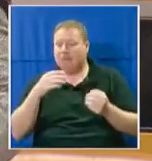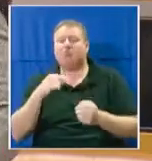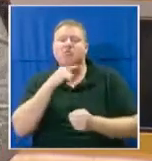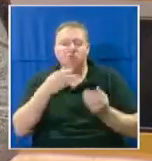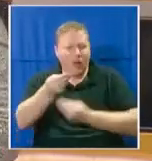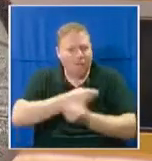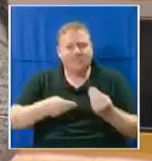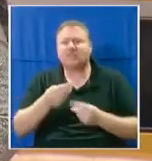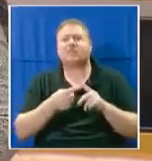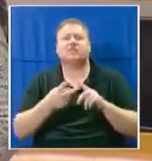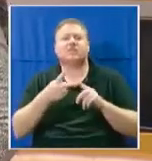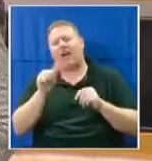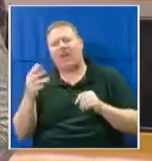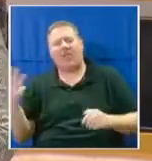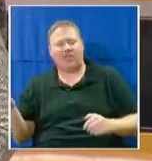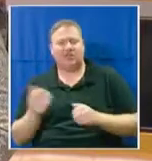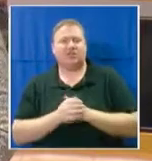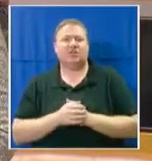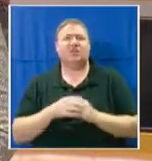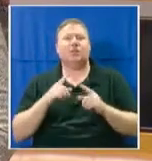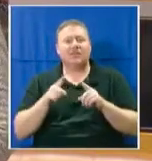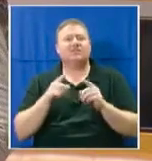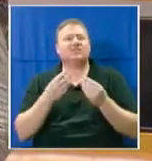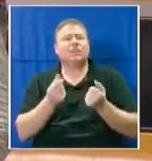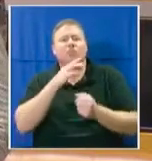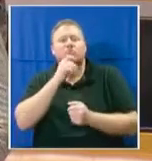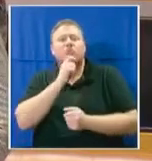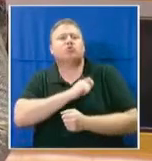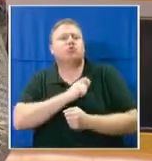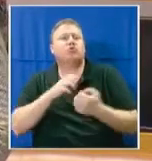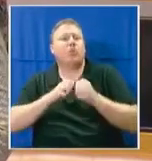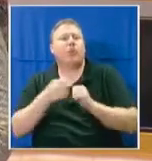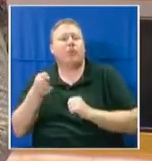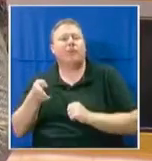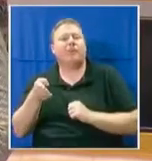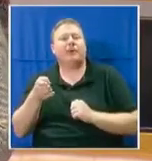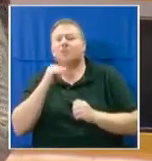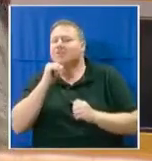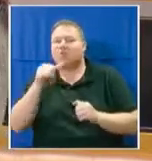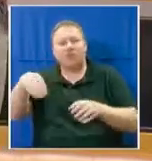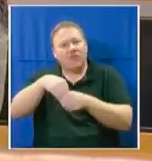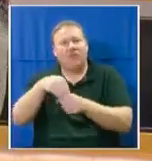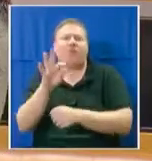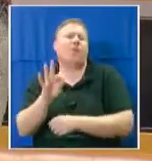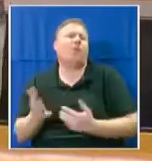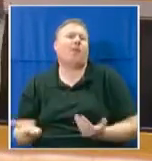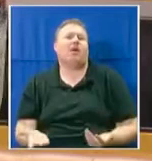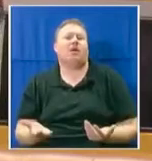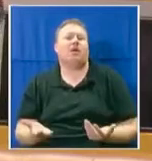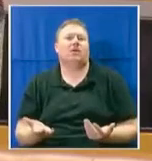what? But also there are genuine problems that we have not addressed properly. So even if